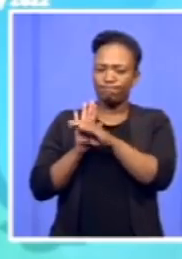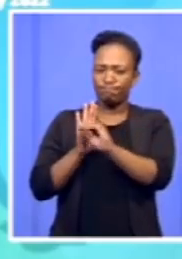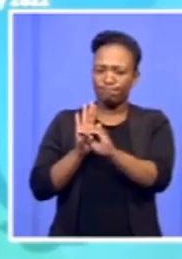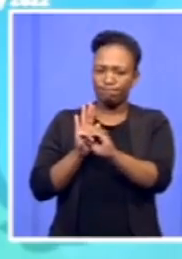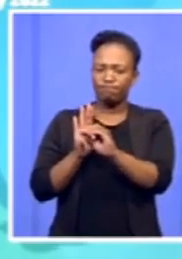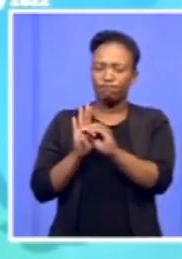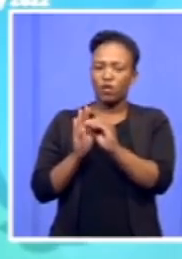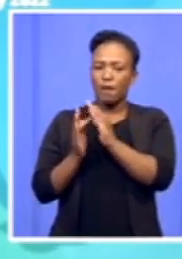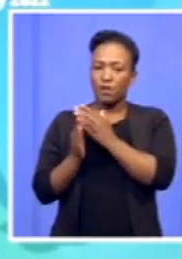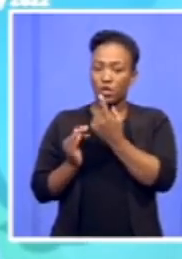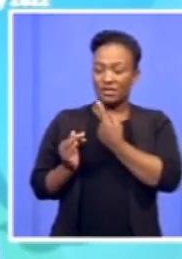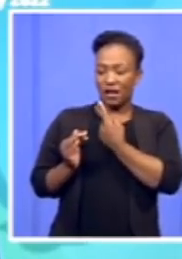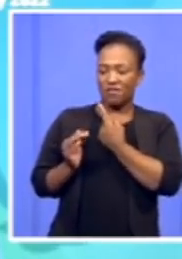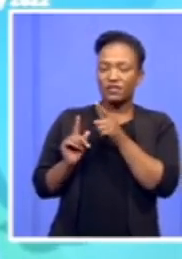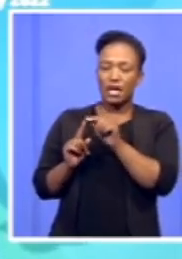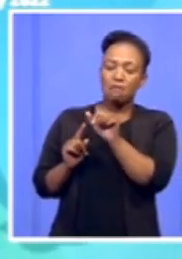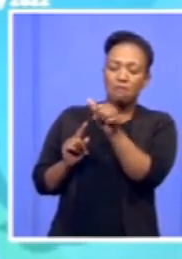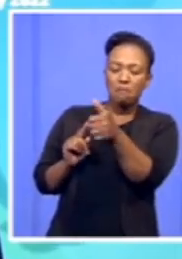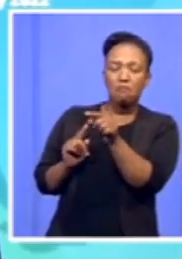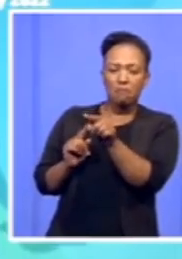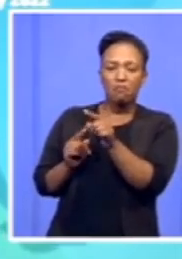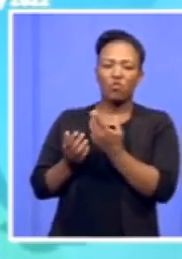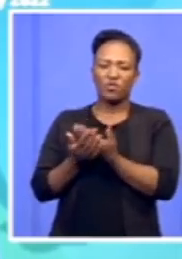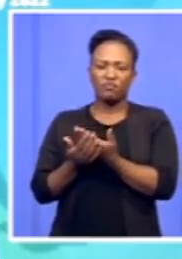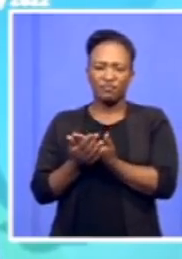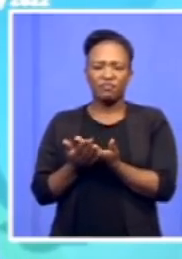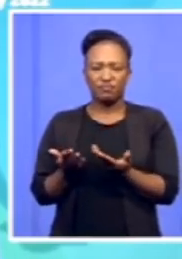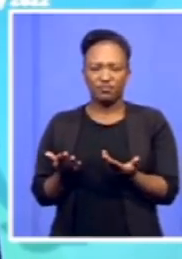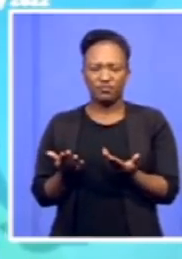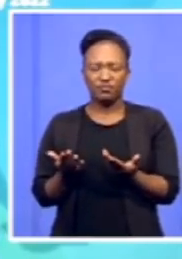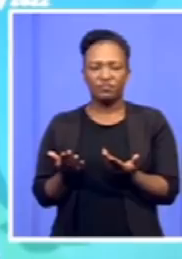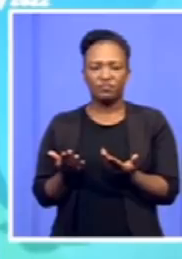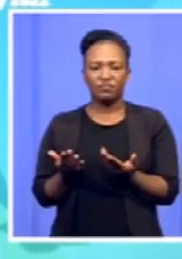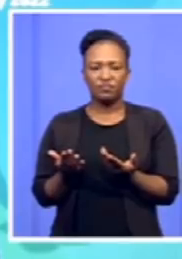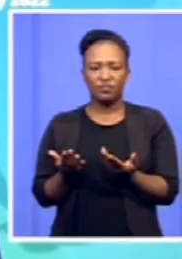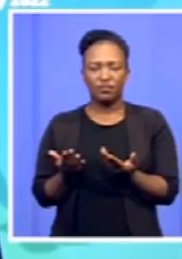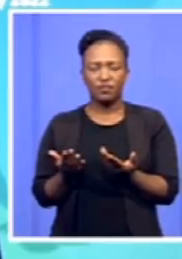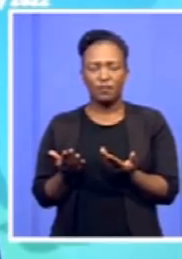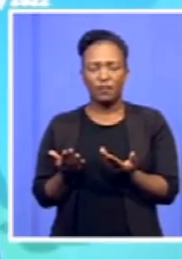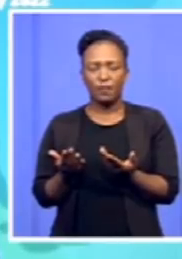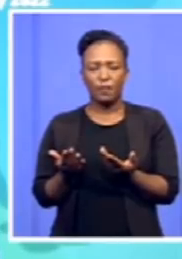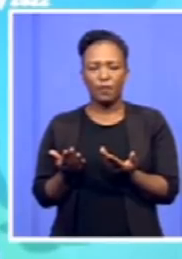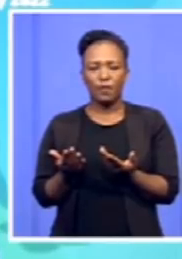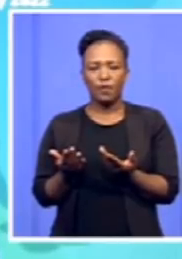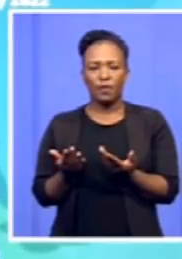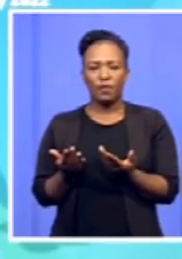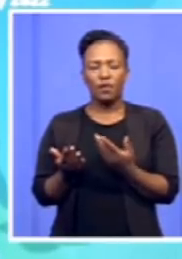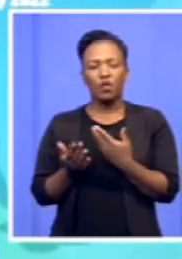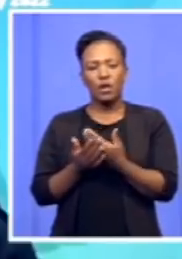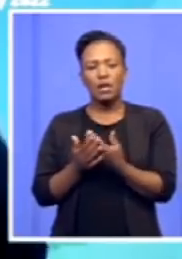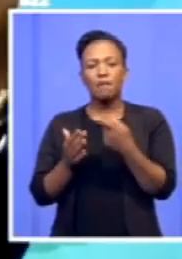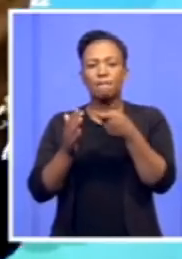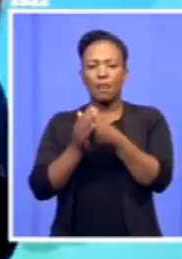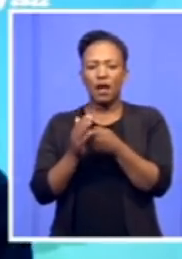we can contract purchases from these new laboratories and these